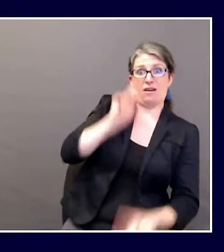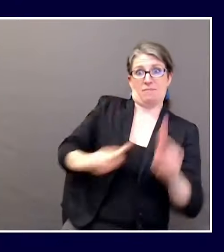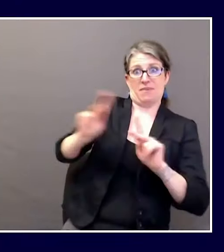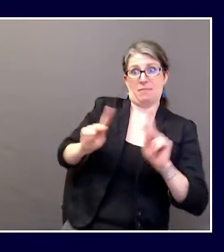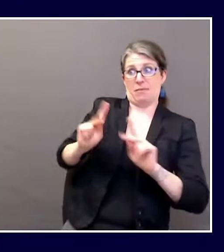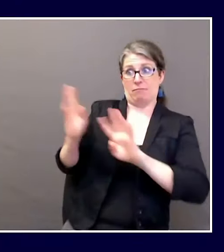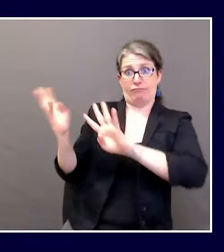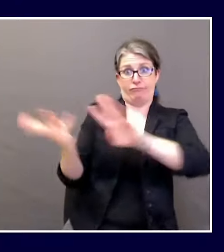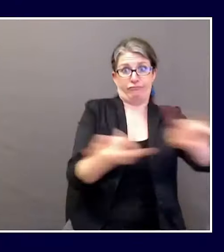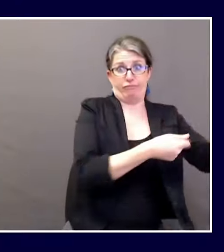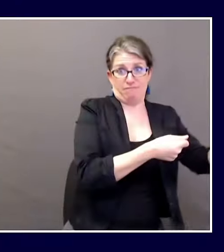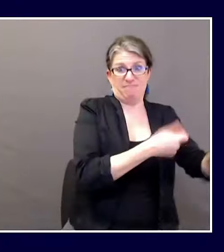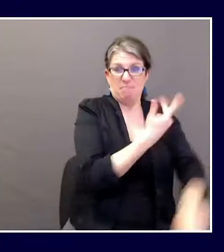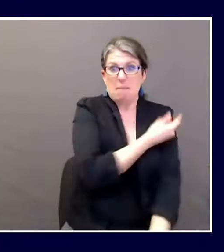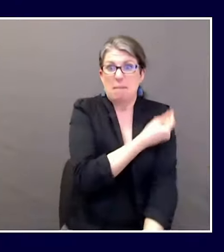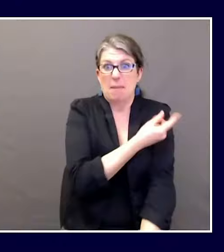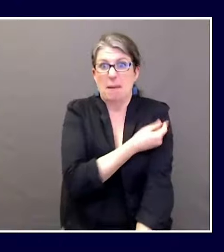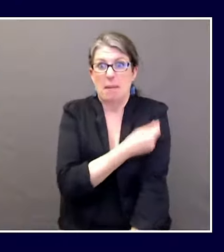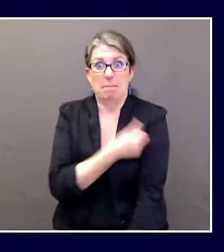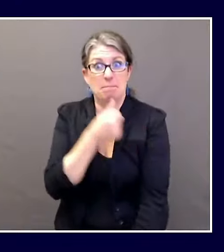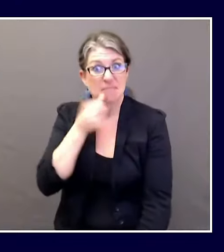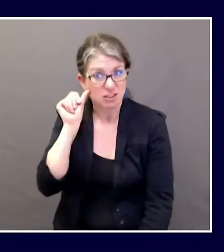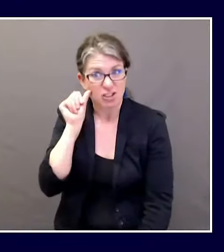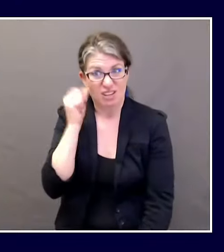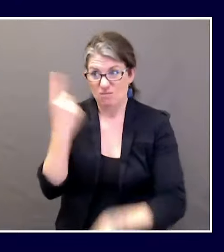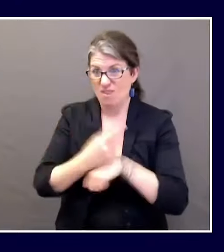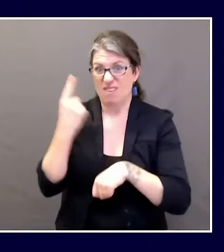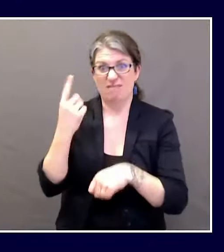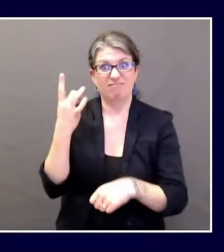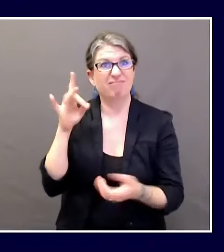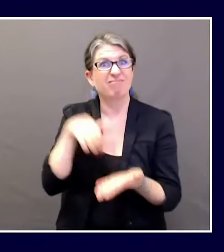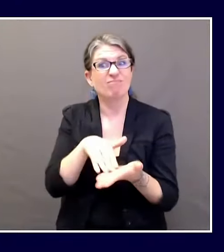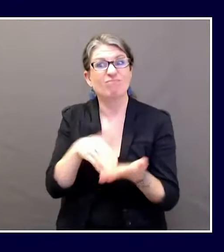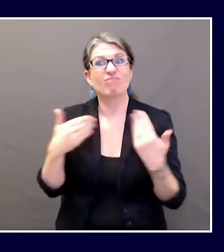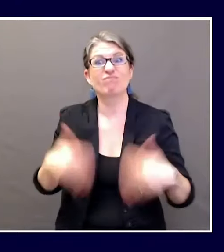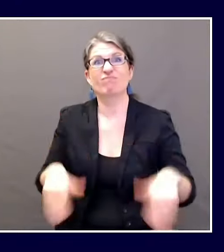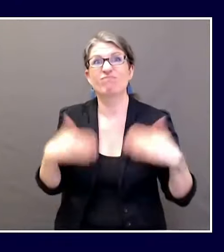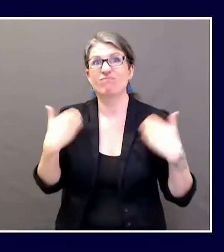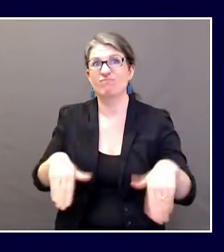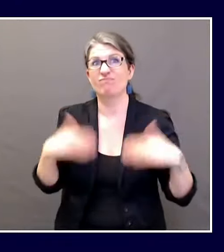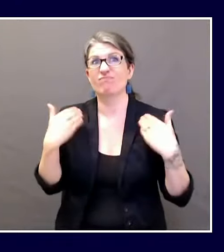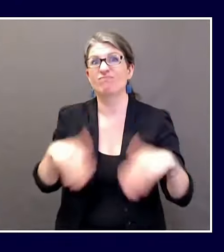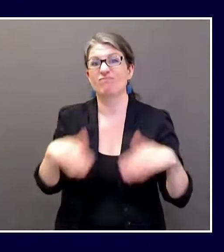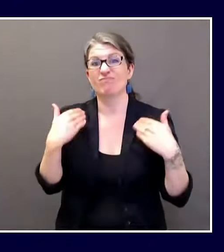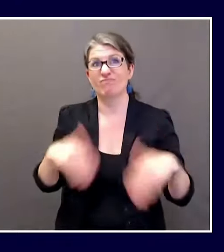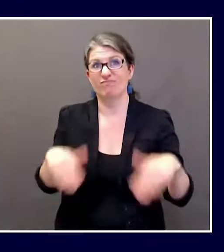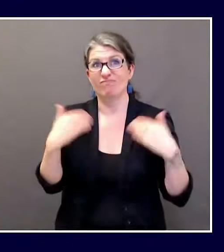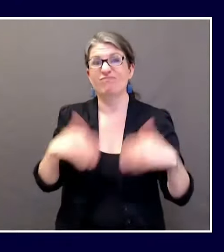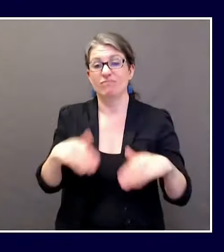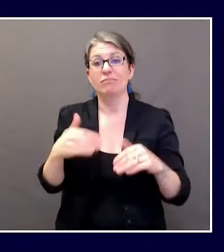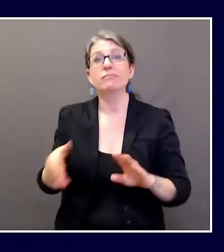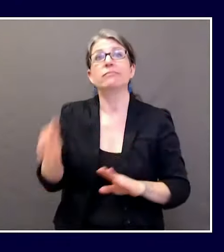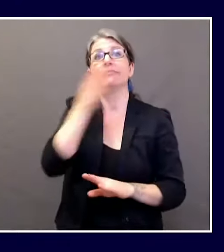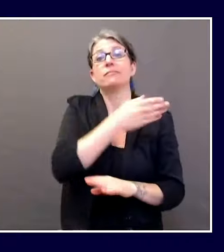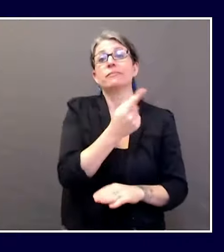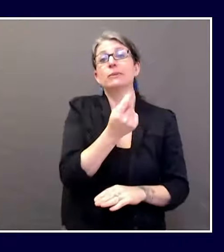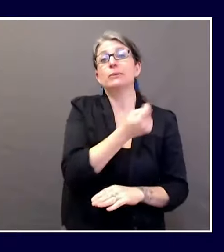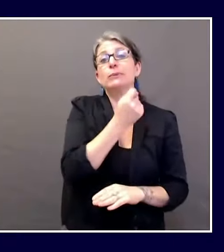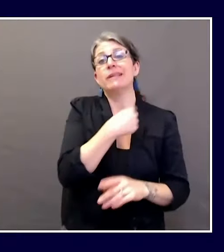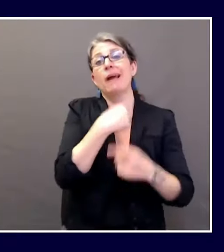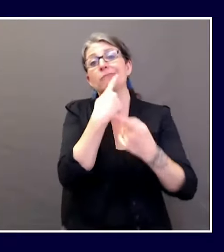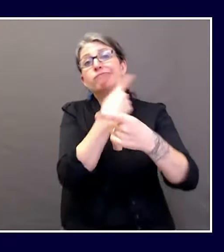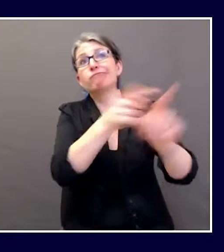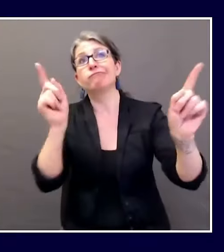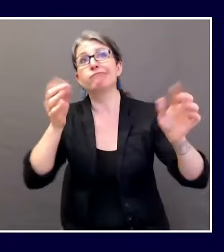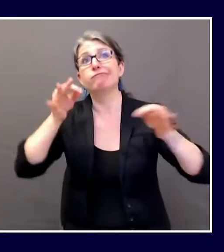We talked a little bit on Thursday about the pre-registration system. that Maine CDC has opened up.